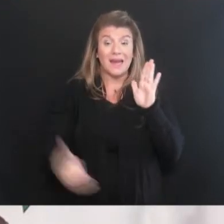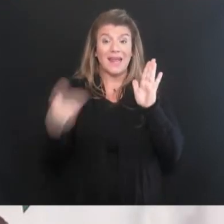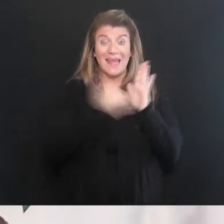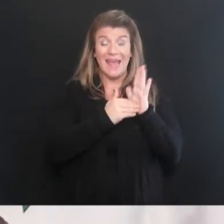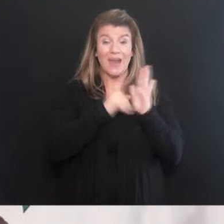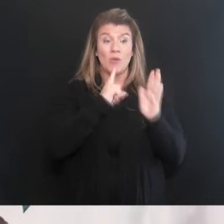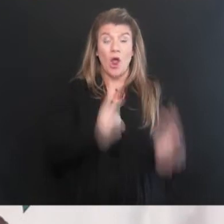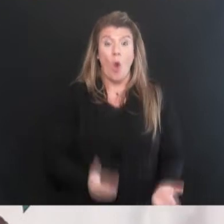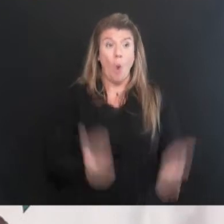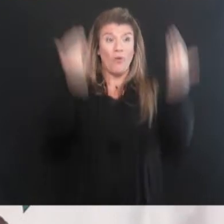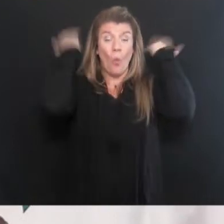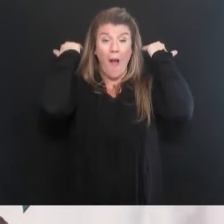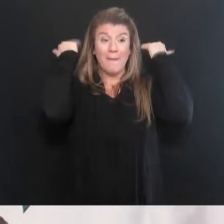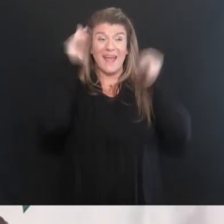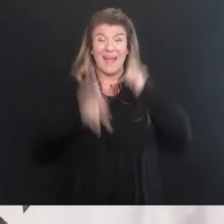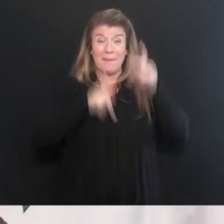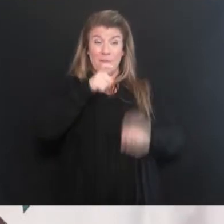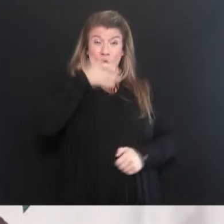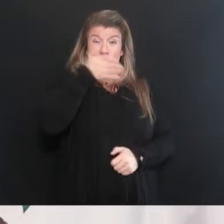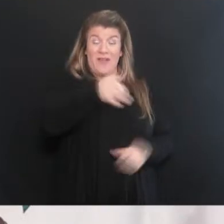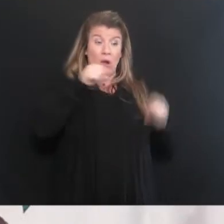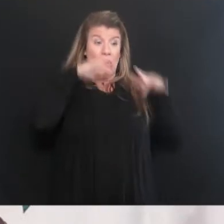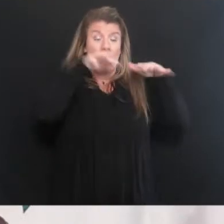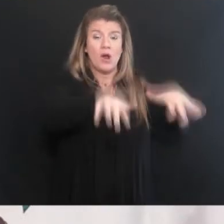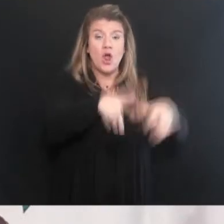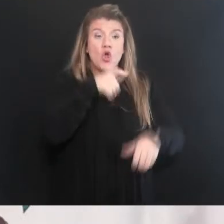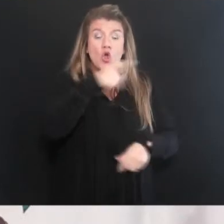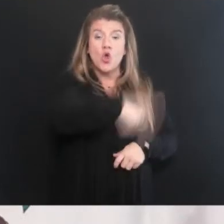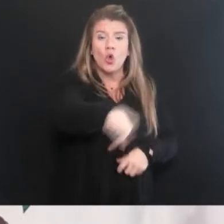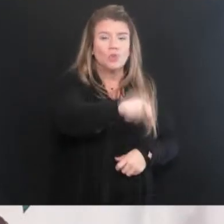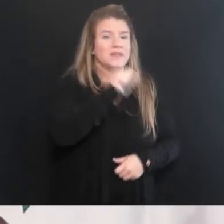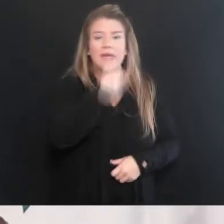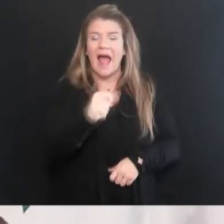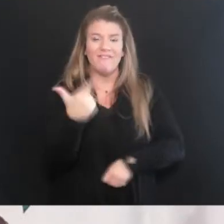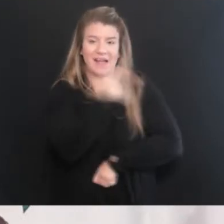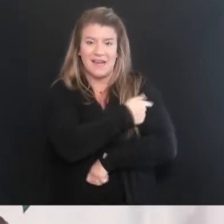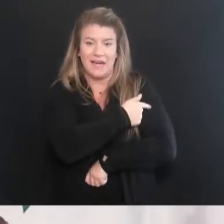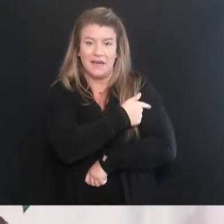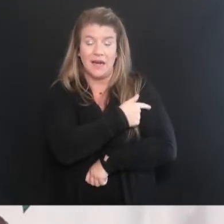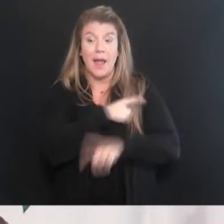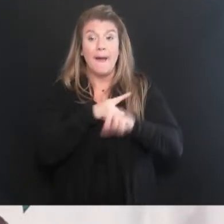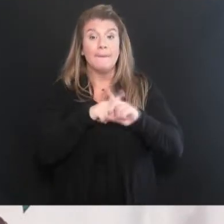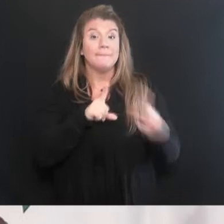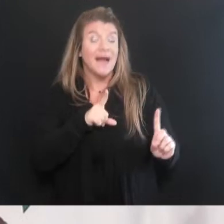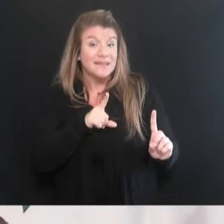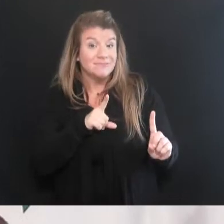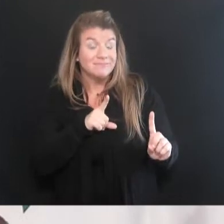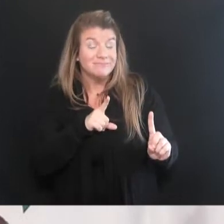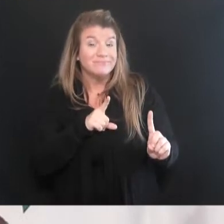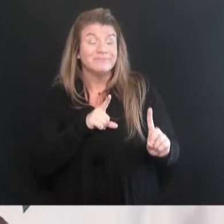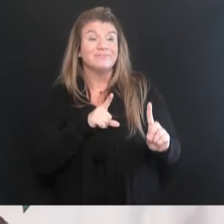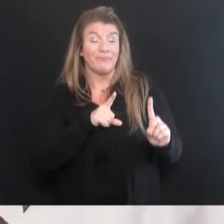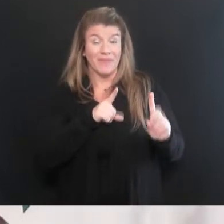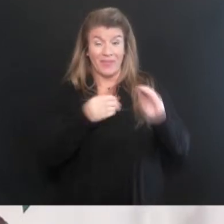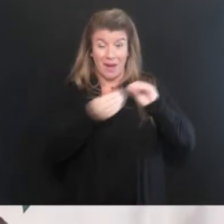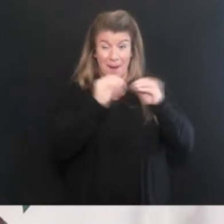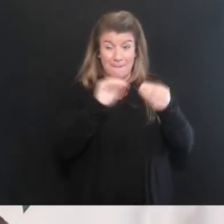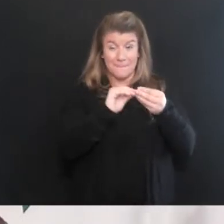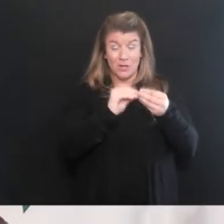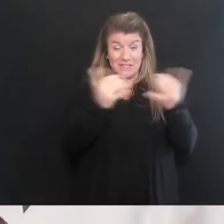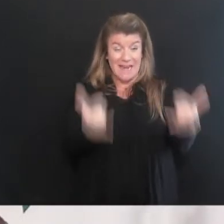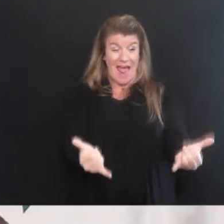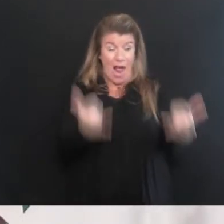overwhelming majority of those folks that are in the hospital are unvaccinated, but the amount that are in the hospital that